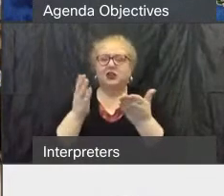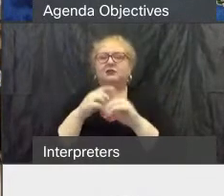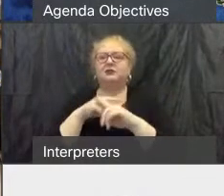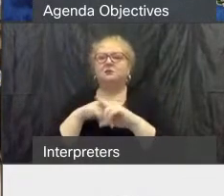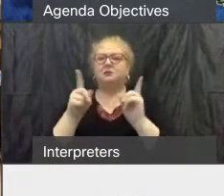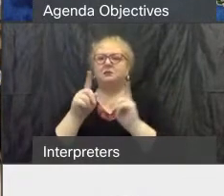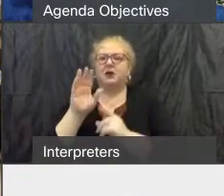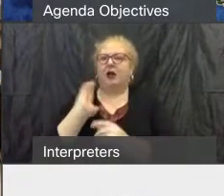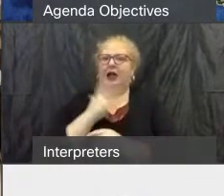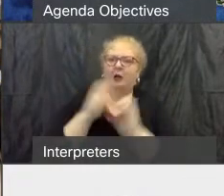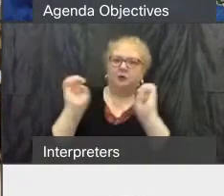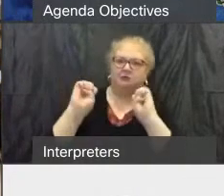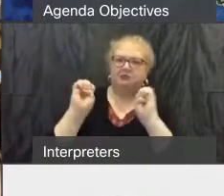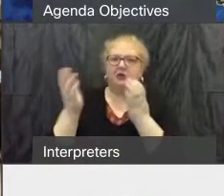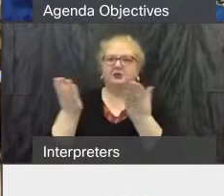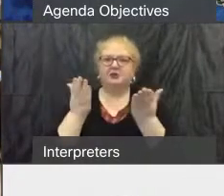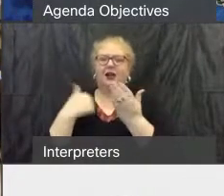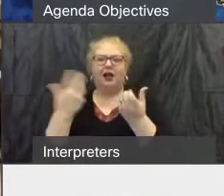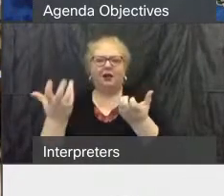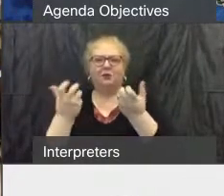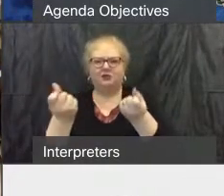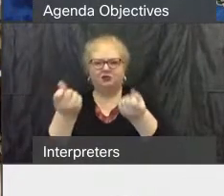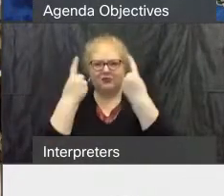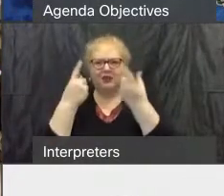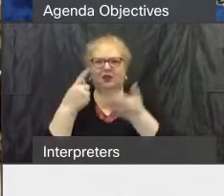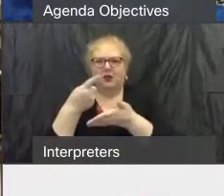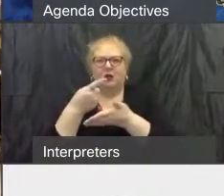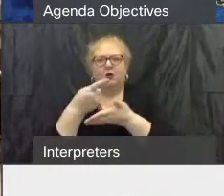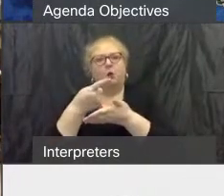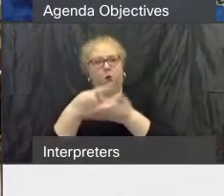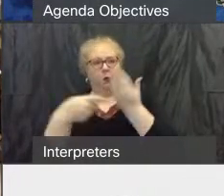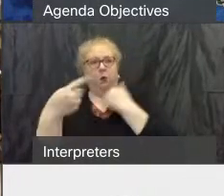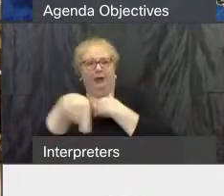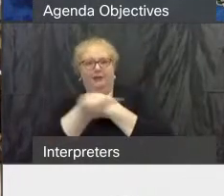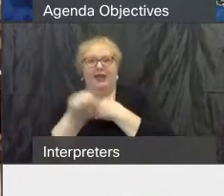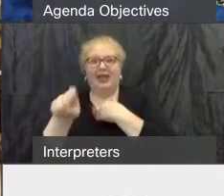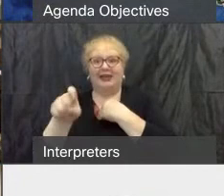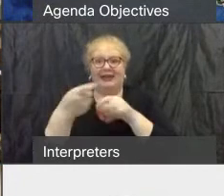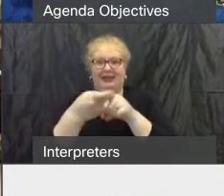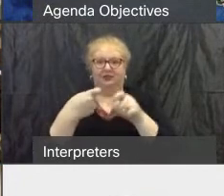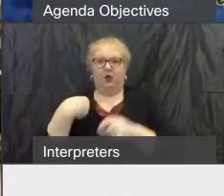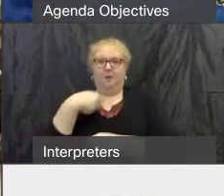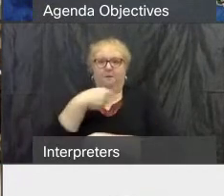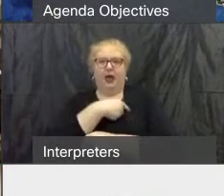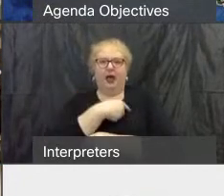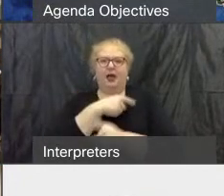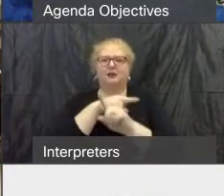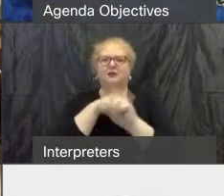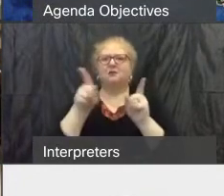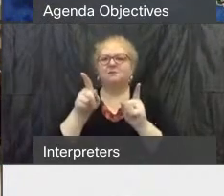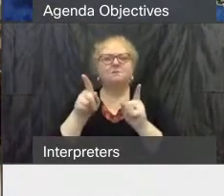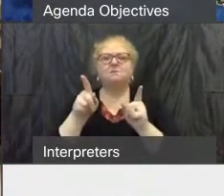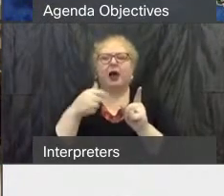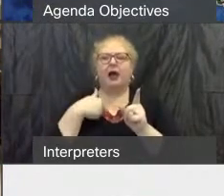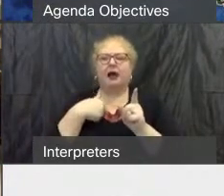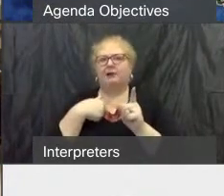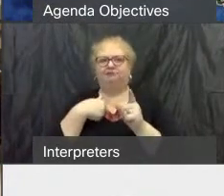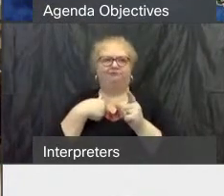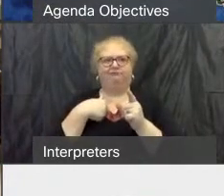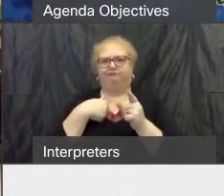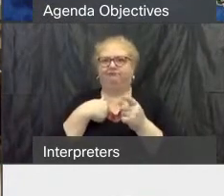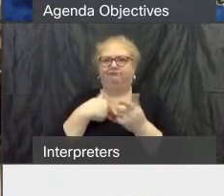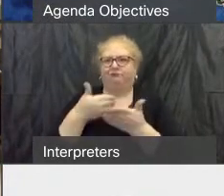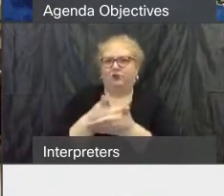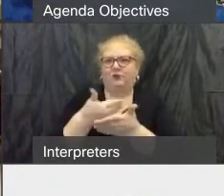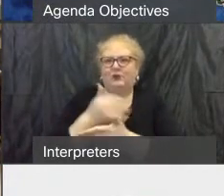manager. I can understand what they would need from us, but what, being the second newest person on the board since